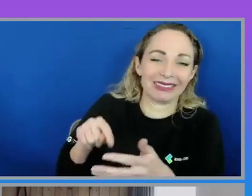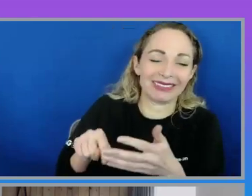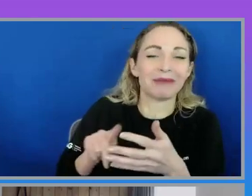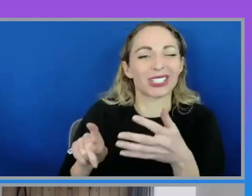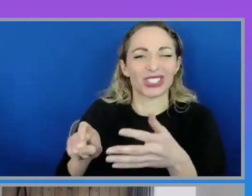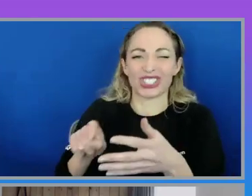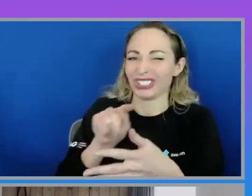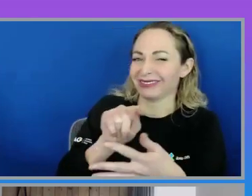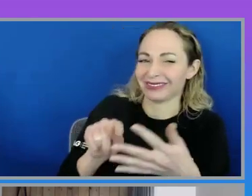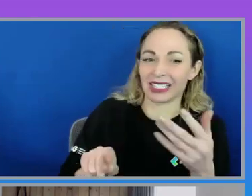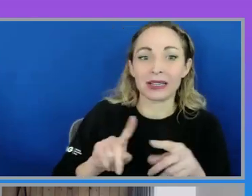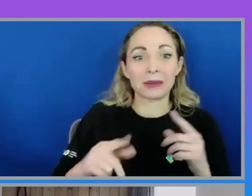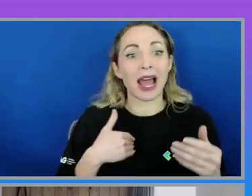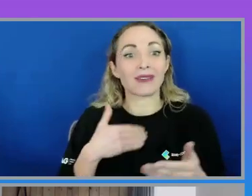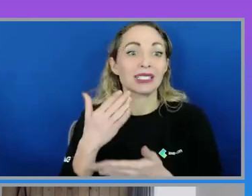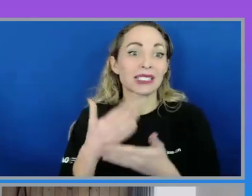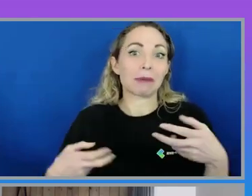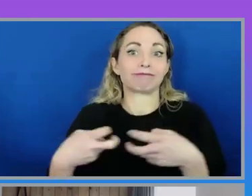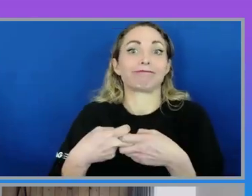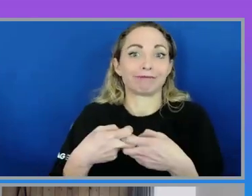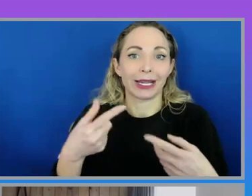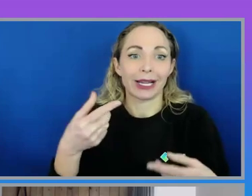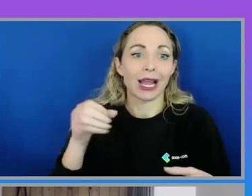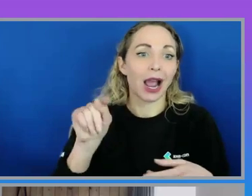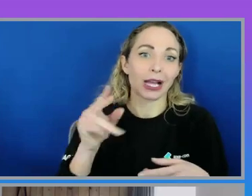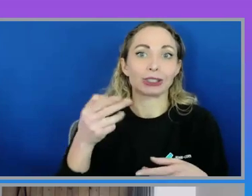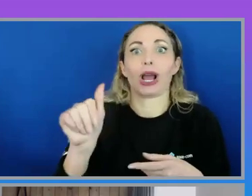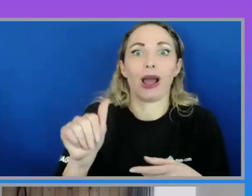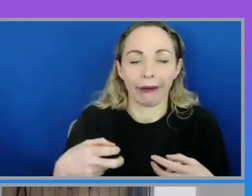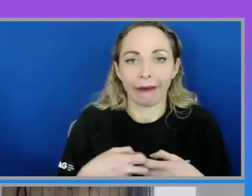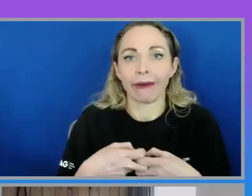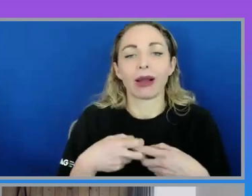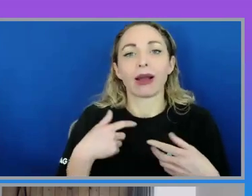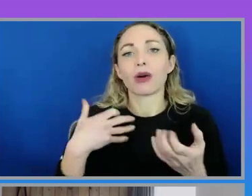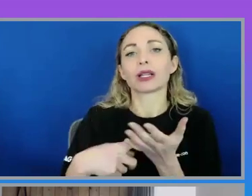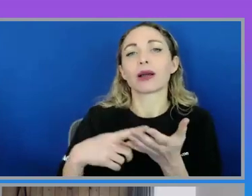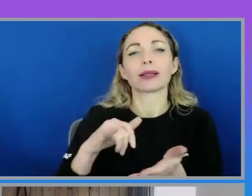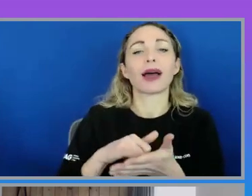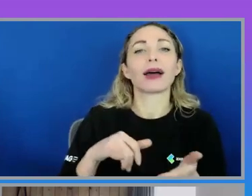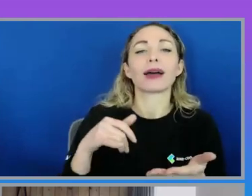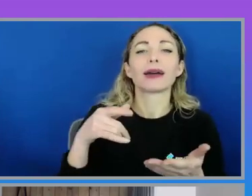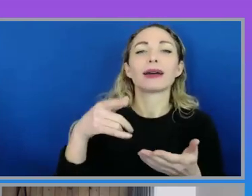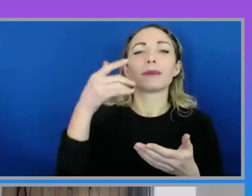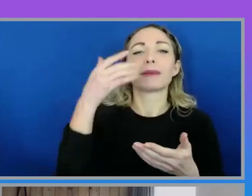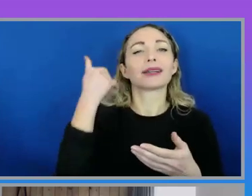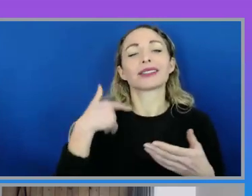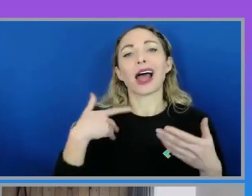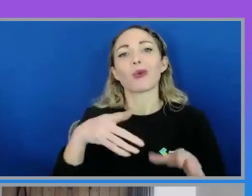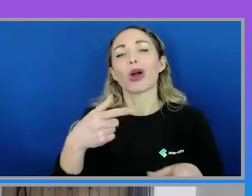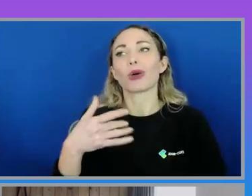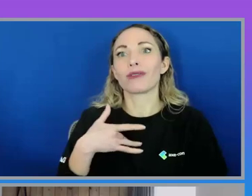But there's some gotchas. And I want to talk about those so you don't run into them and then you're like, oh, no, why didn't you tell